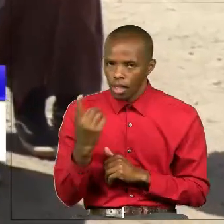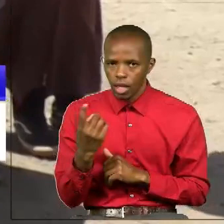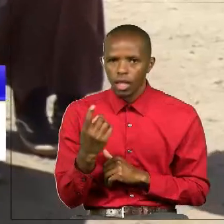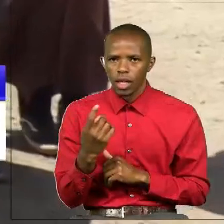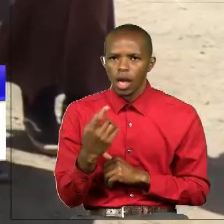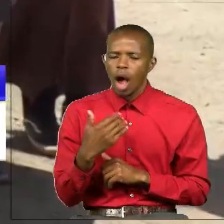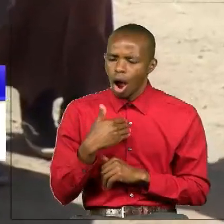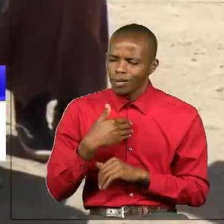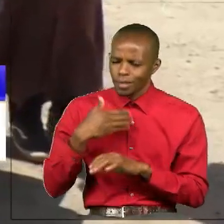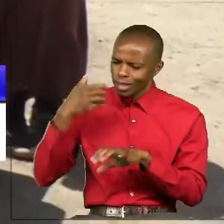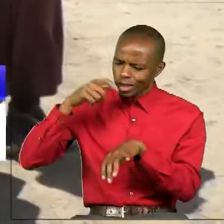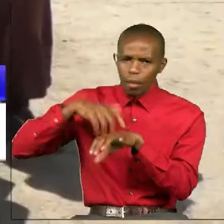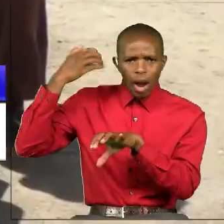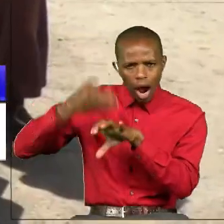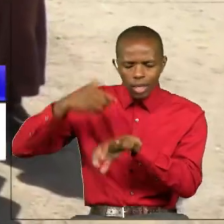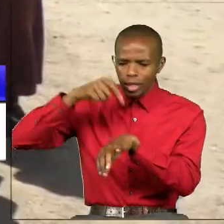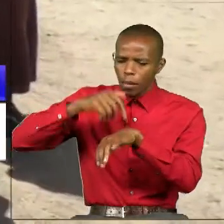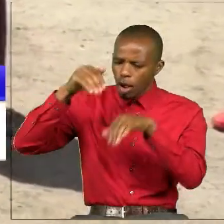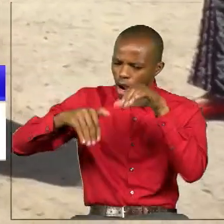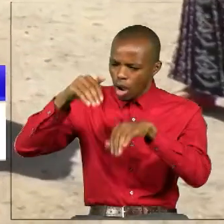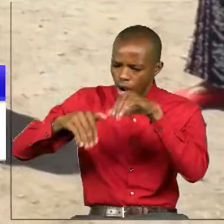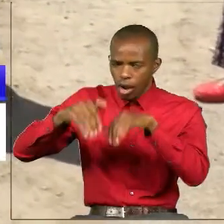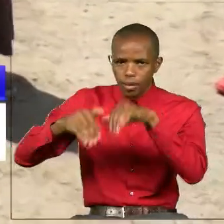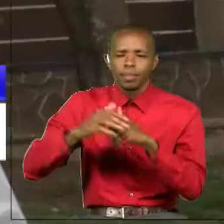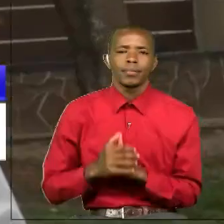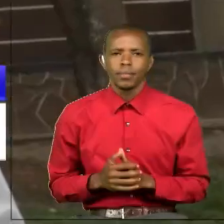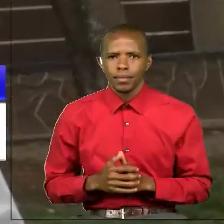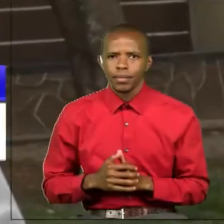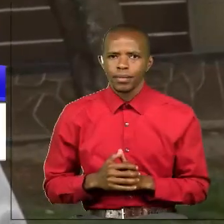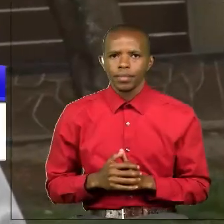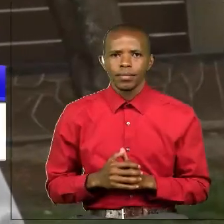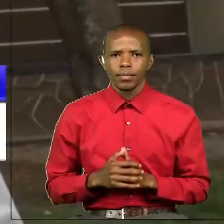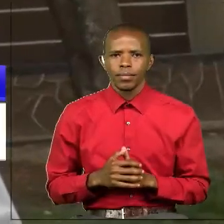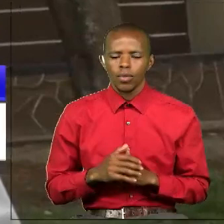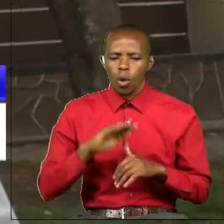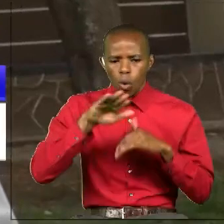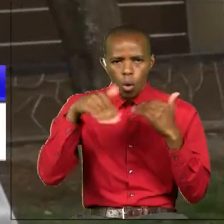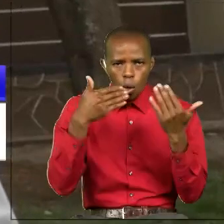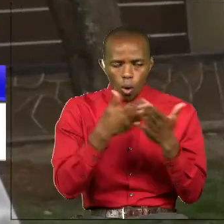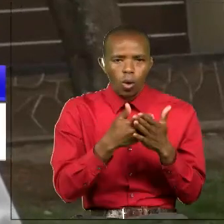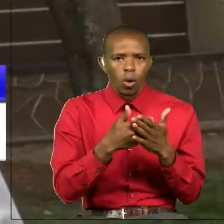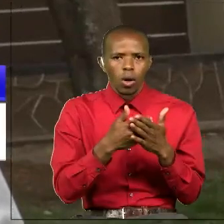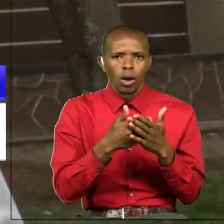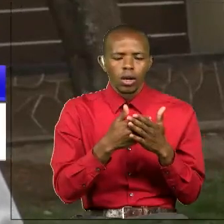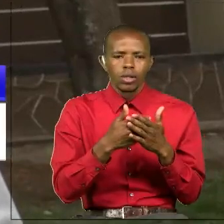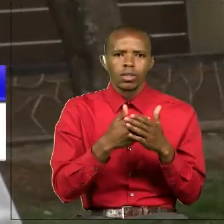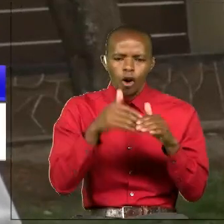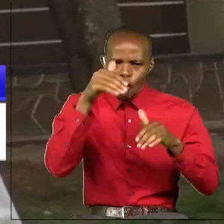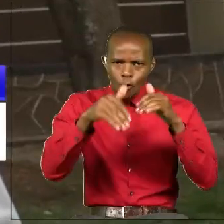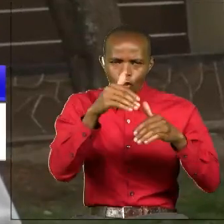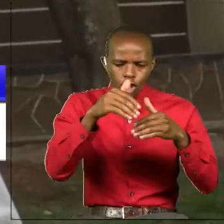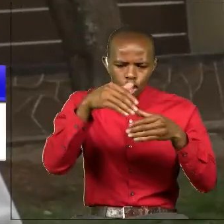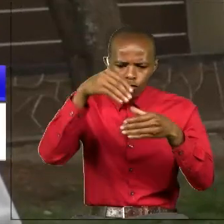a hard time in times of election while voting. Accessing all these booths, these